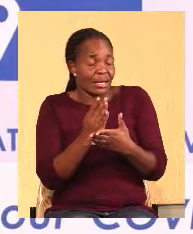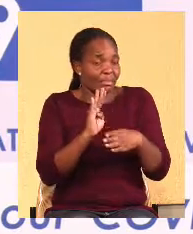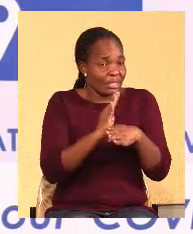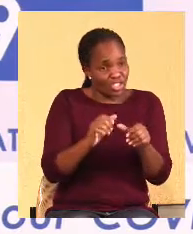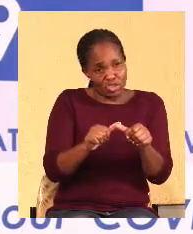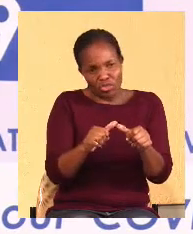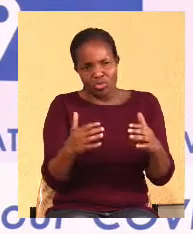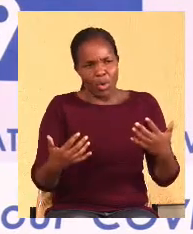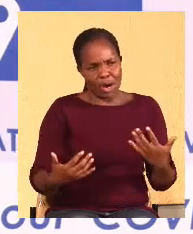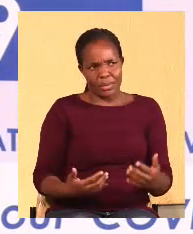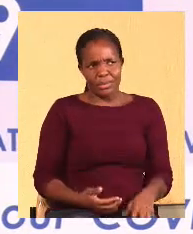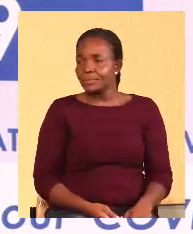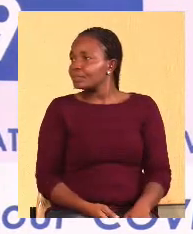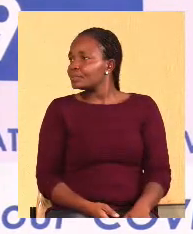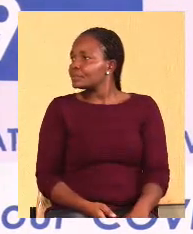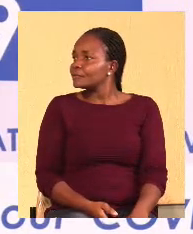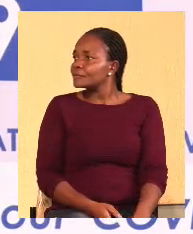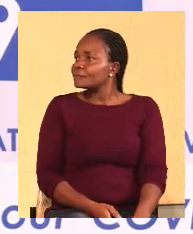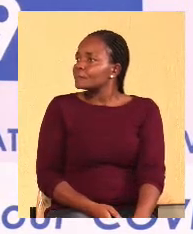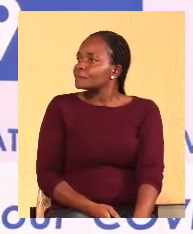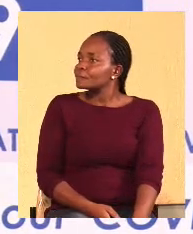I'll give her first because she was earlier.